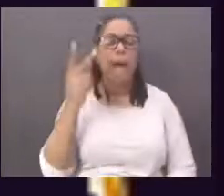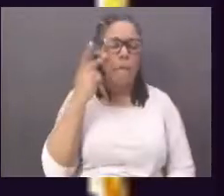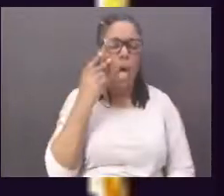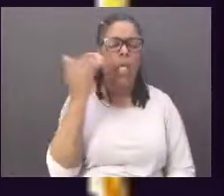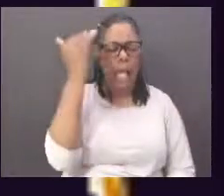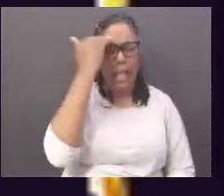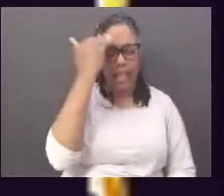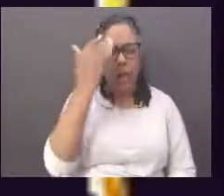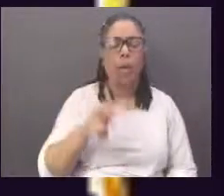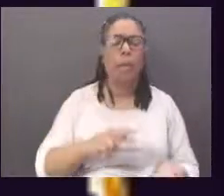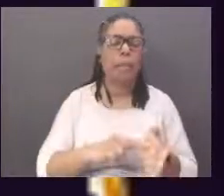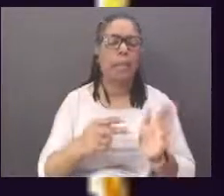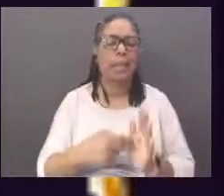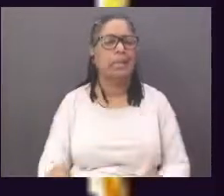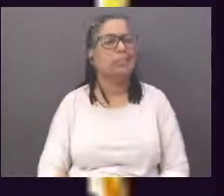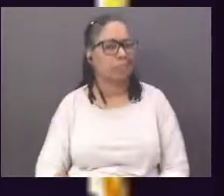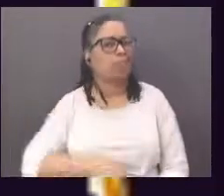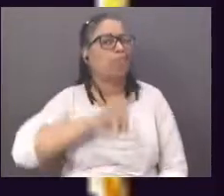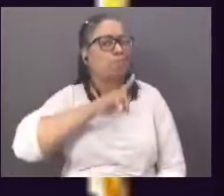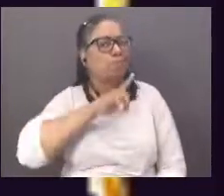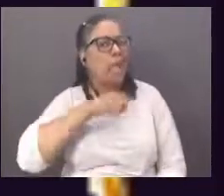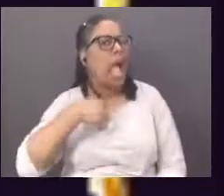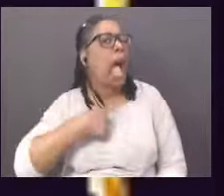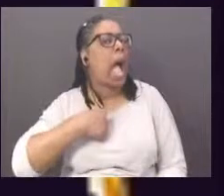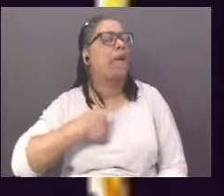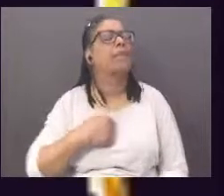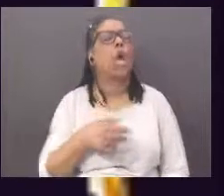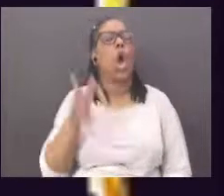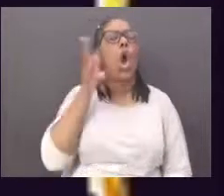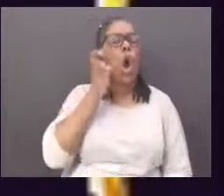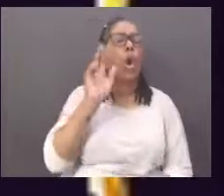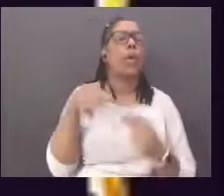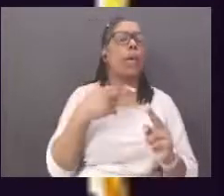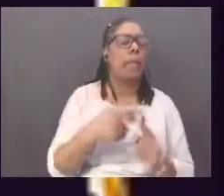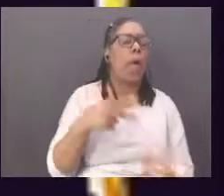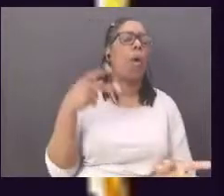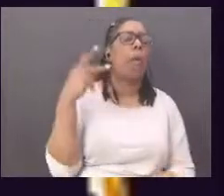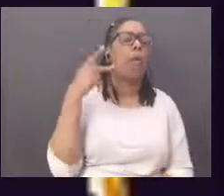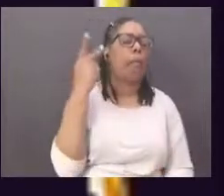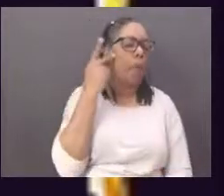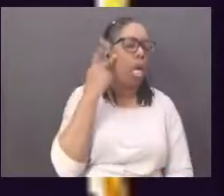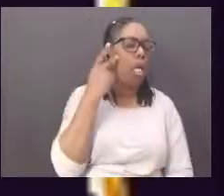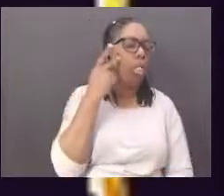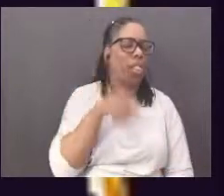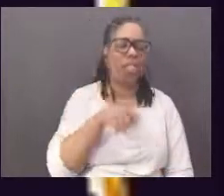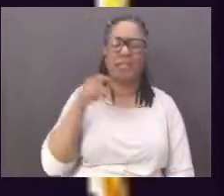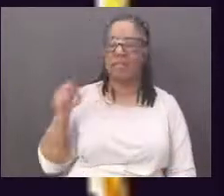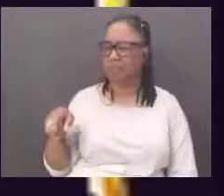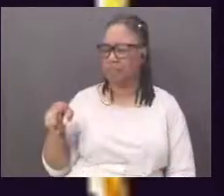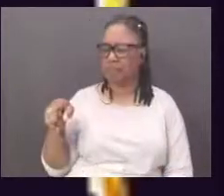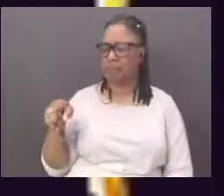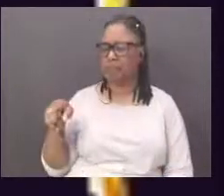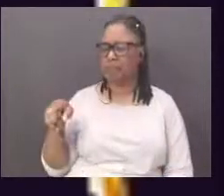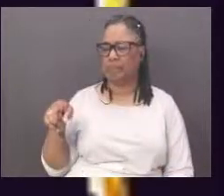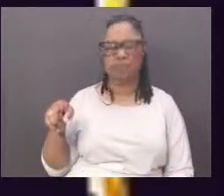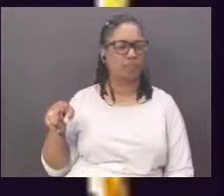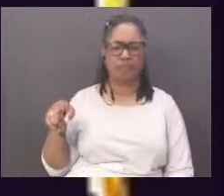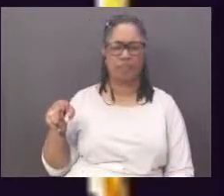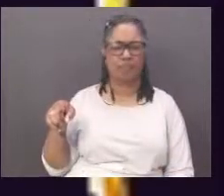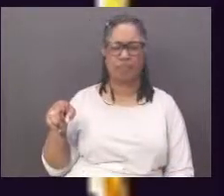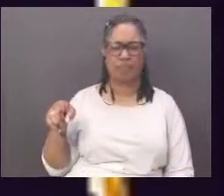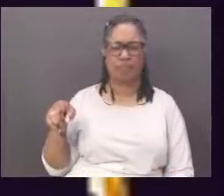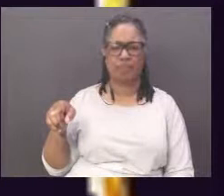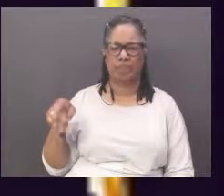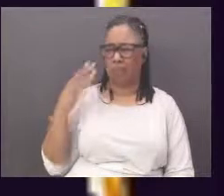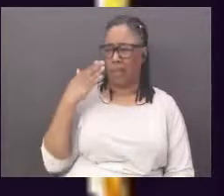he really meant I've heard of Paul. The problem for the Siva boys was that he told them,